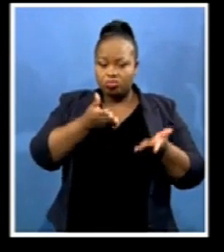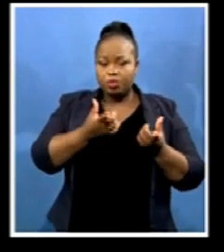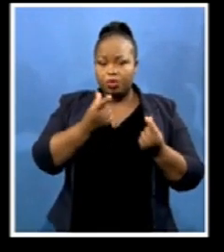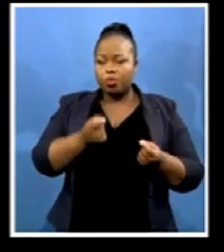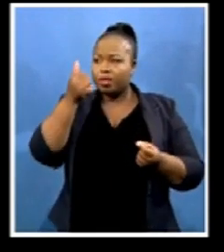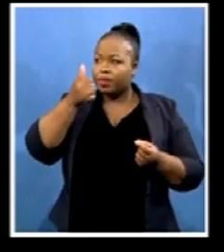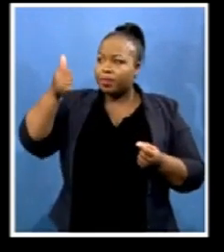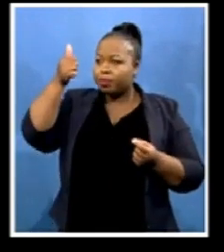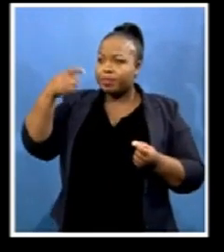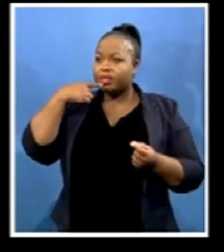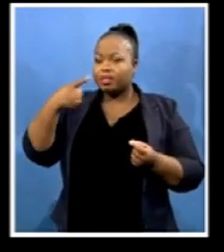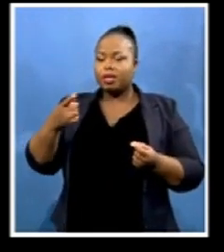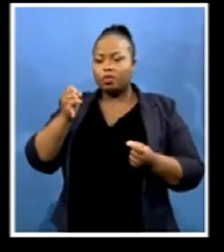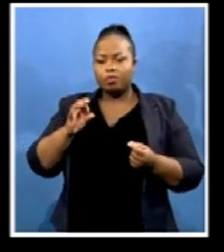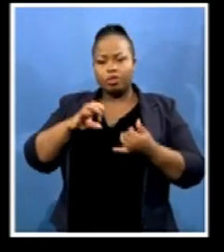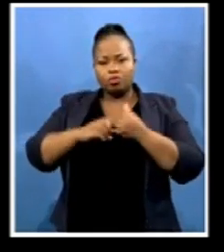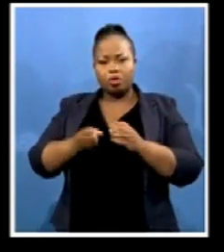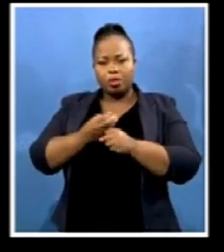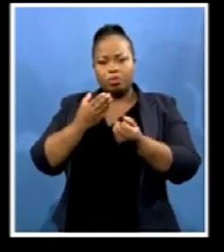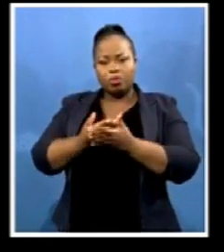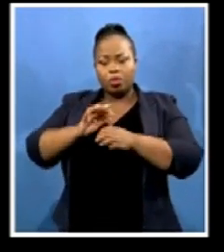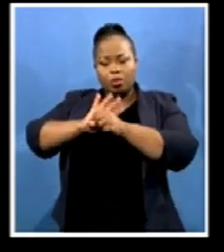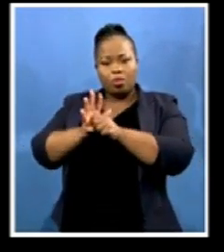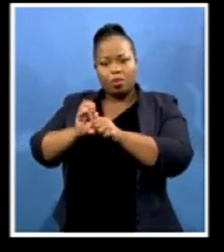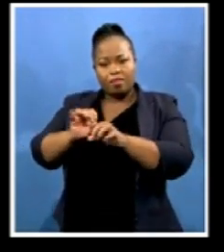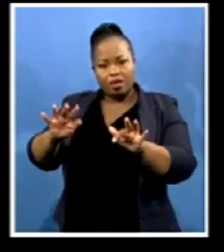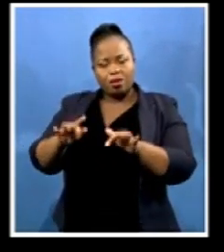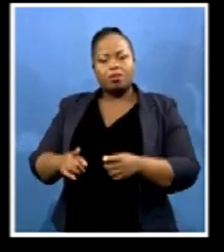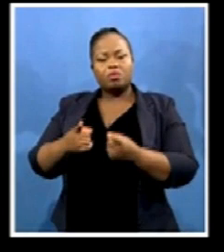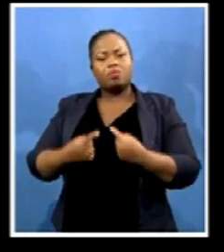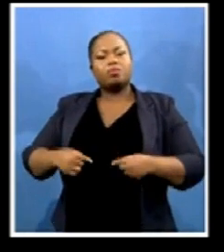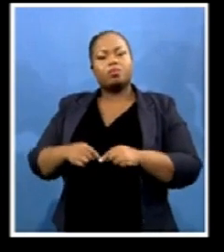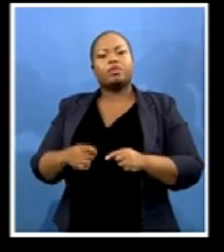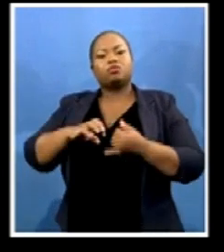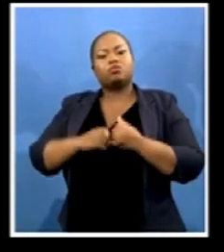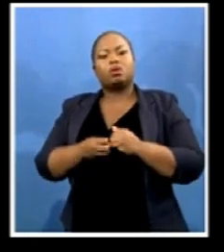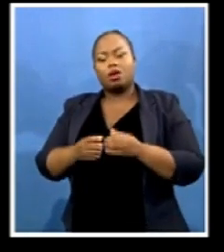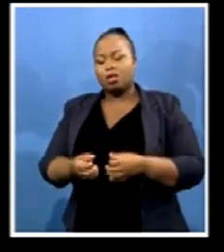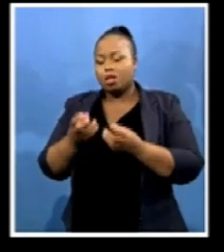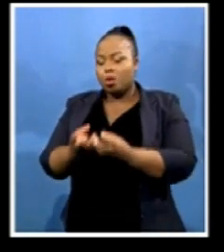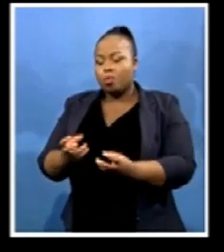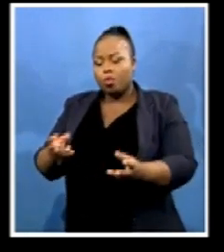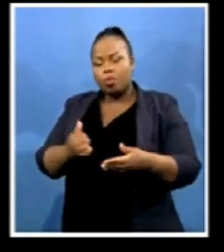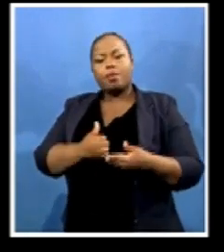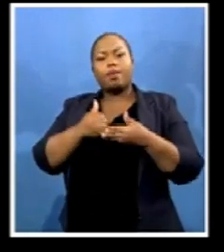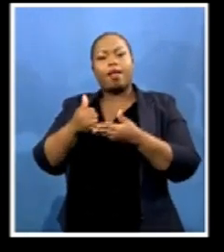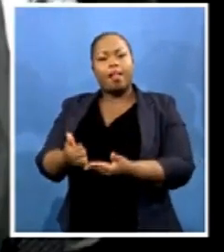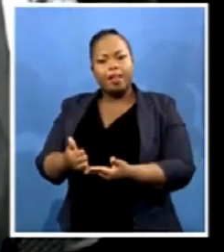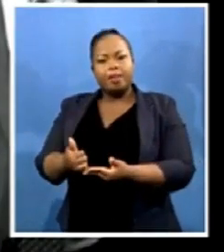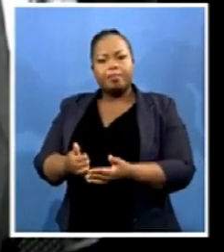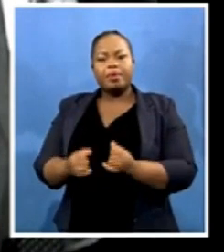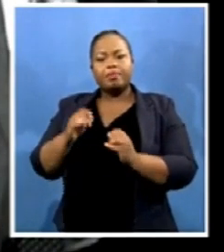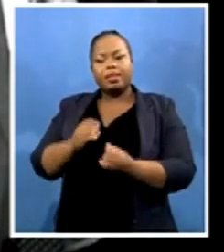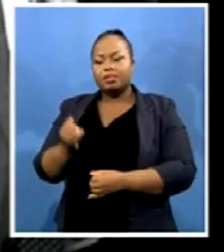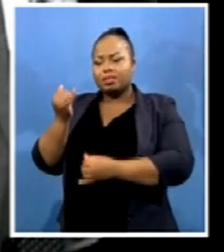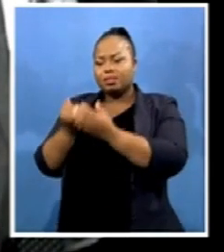this disease, let's try and help the poor. Let's try and self-isolate. Let's try and